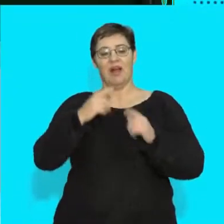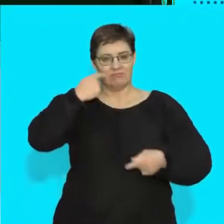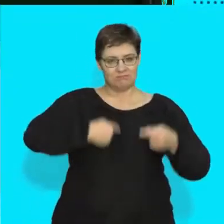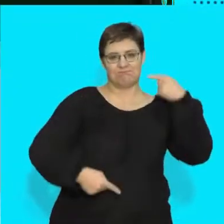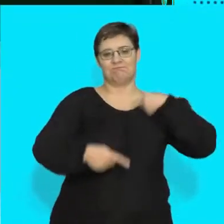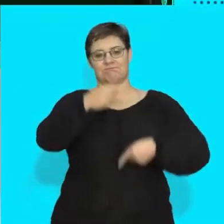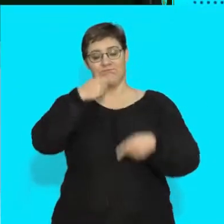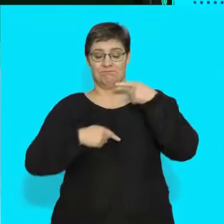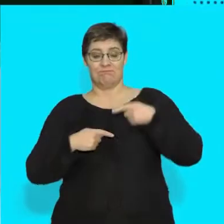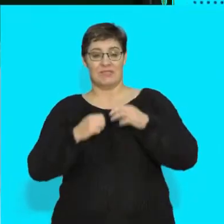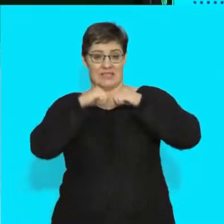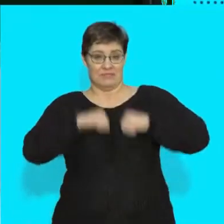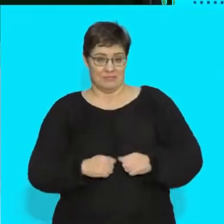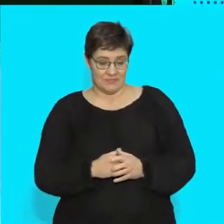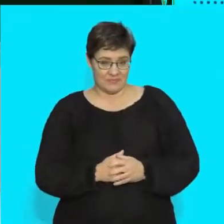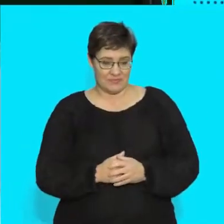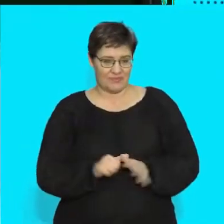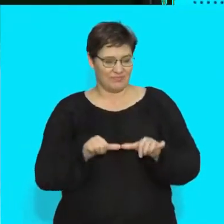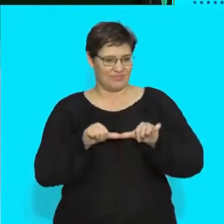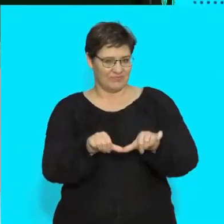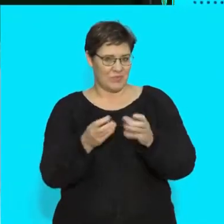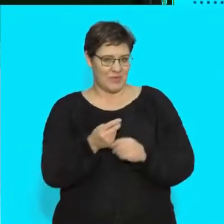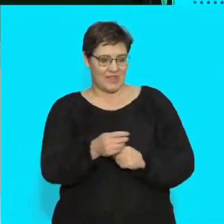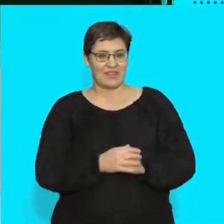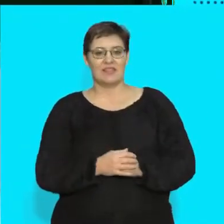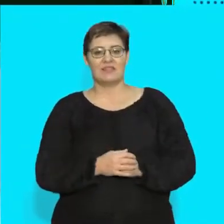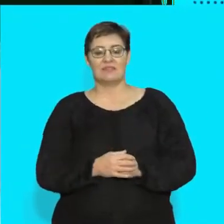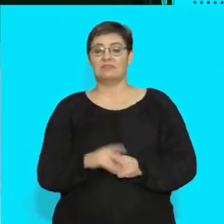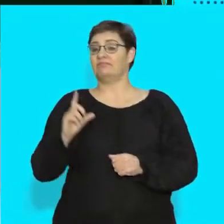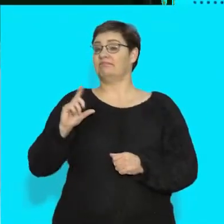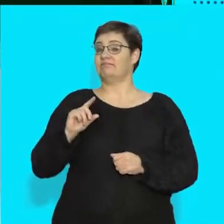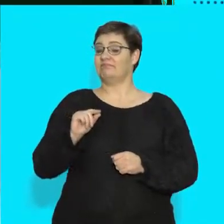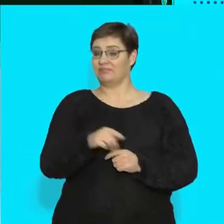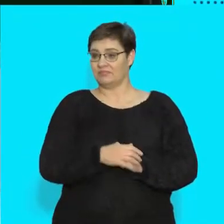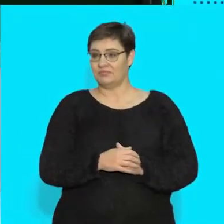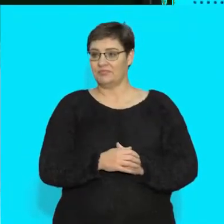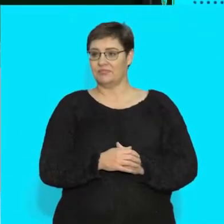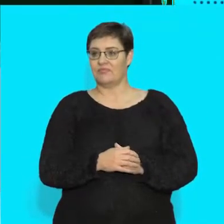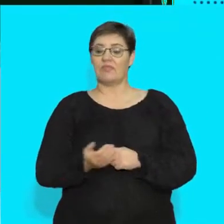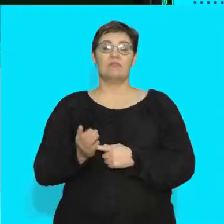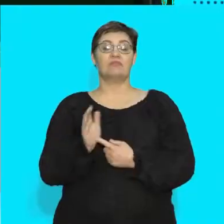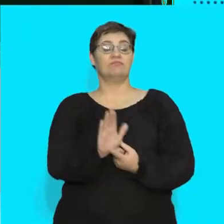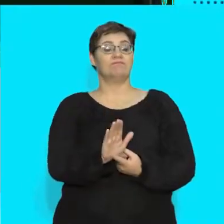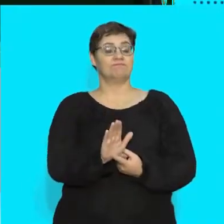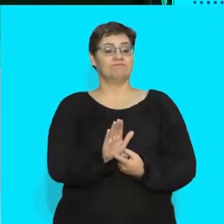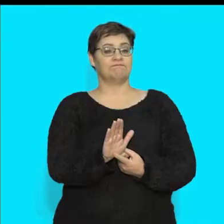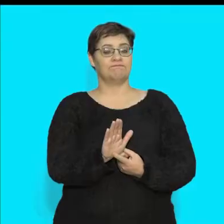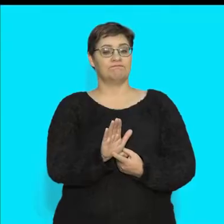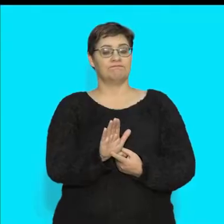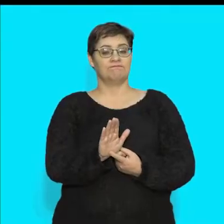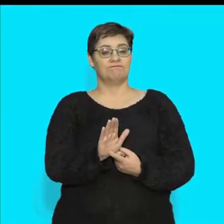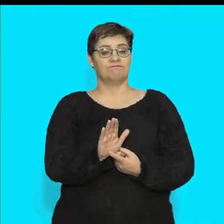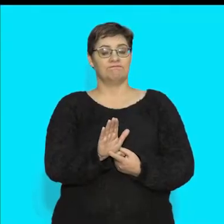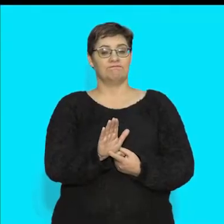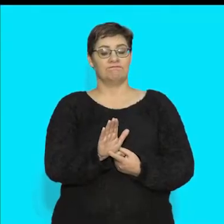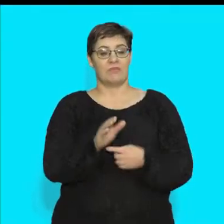the circulatory system. So we're going to get on with that. Very interesting little tidbit. If I show you, all right,